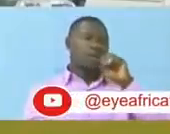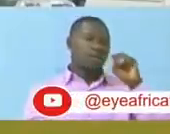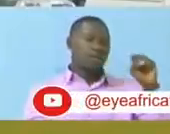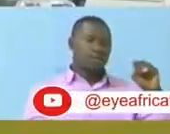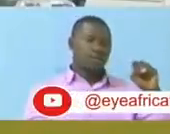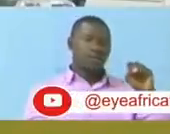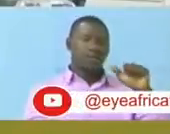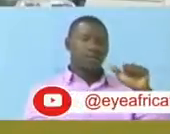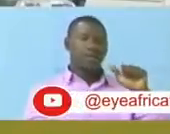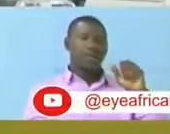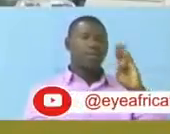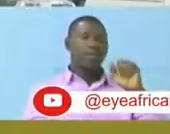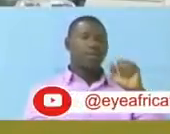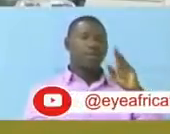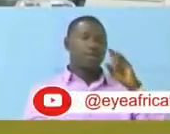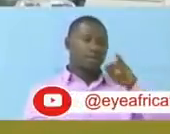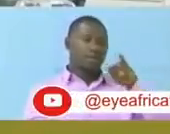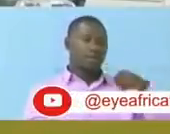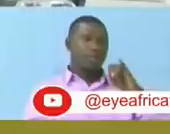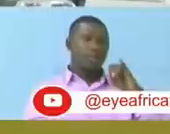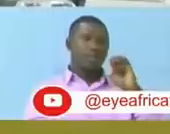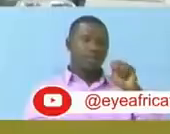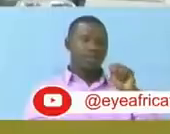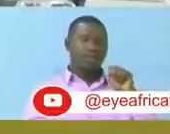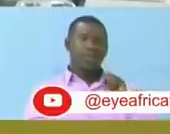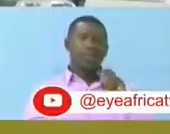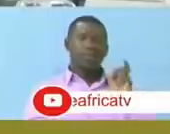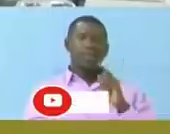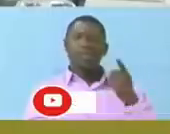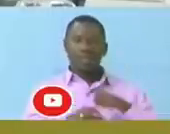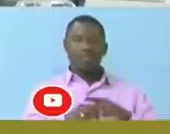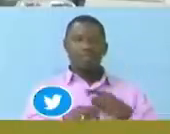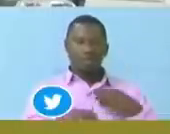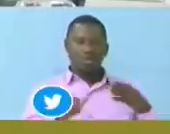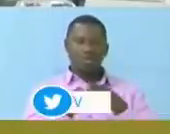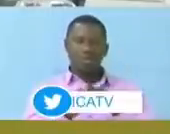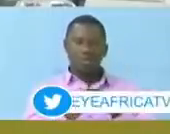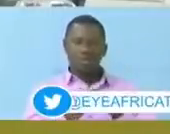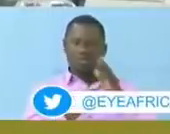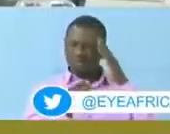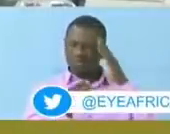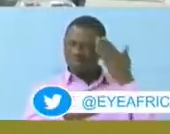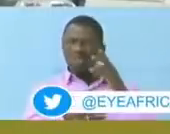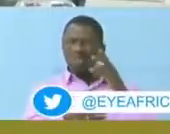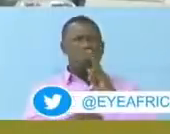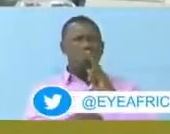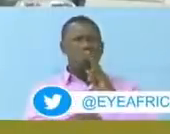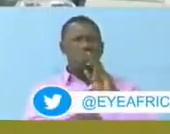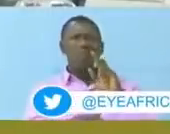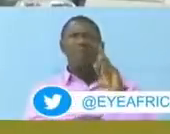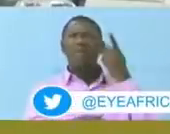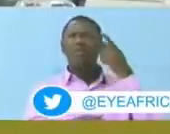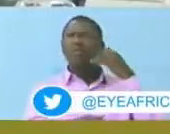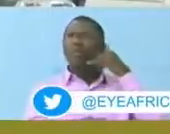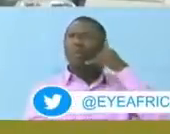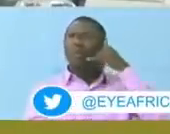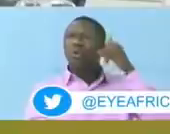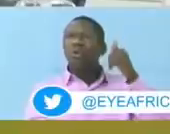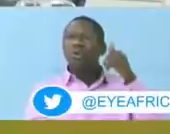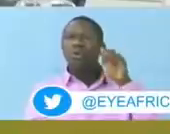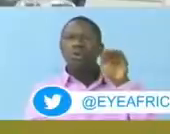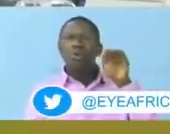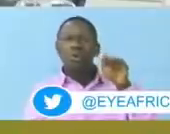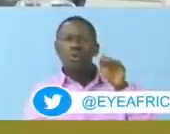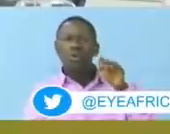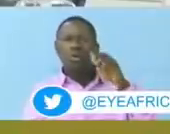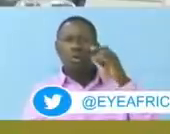yininka. But we are together. I'm not quite sure who among us called the former minister. Mbele bije nindo, but in hakino botala, mwem